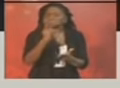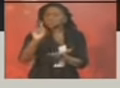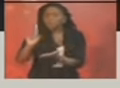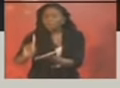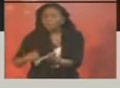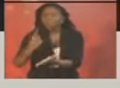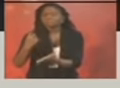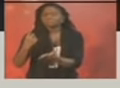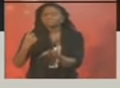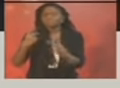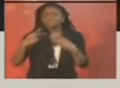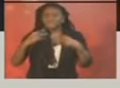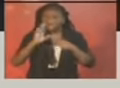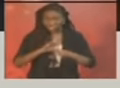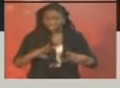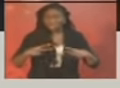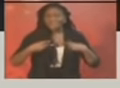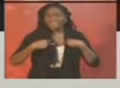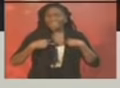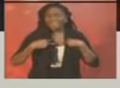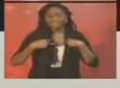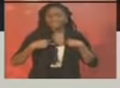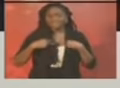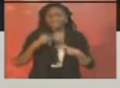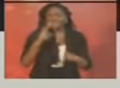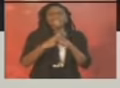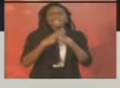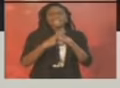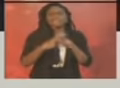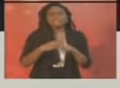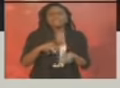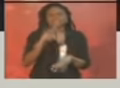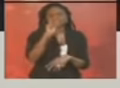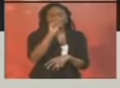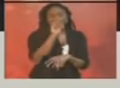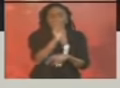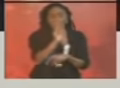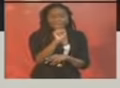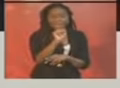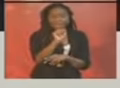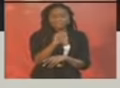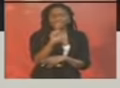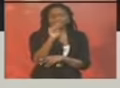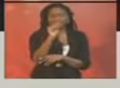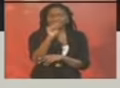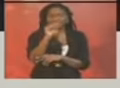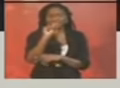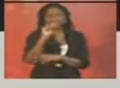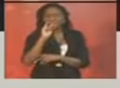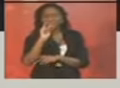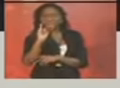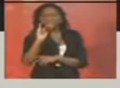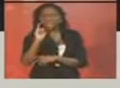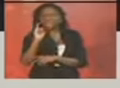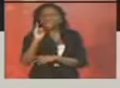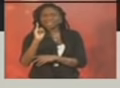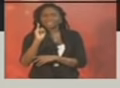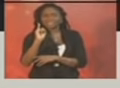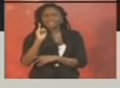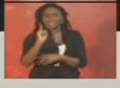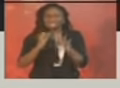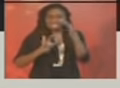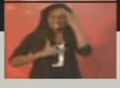M, multisystemic, I, inflammatory, S, syndrome, or multisystem